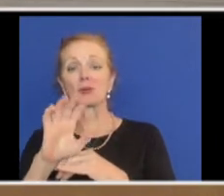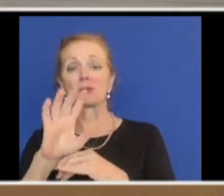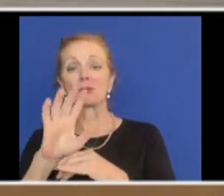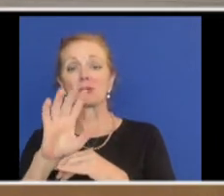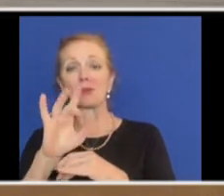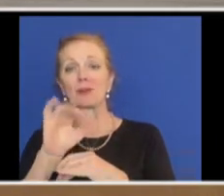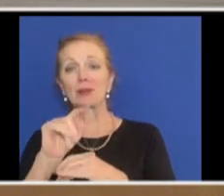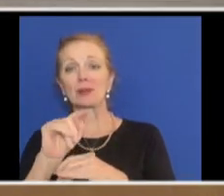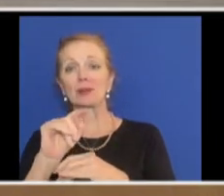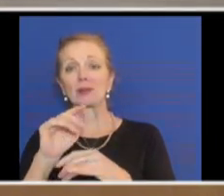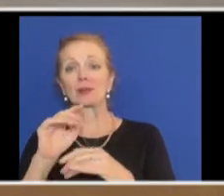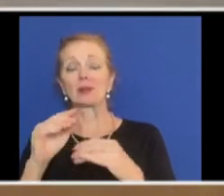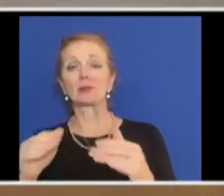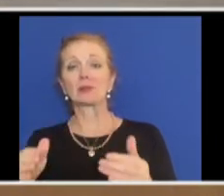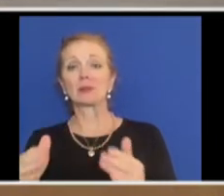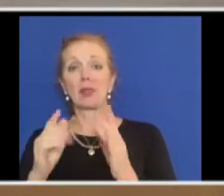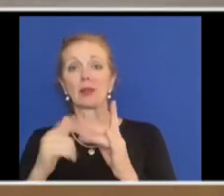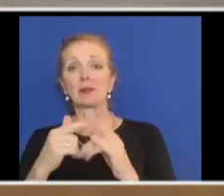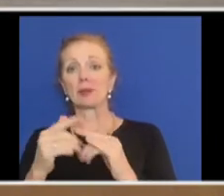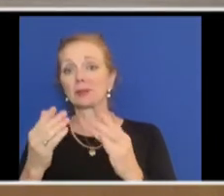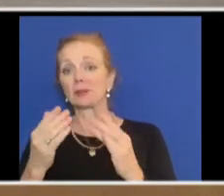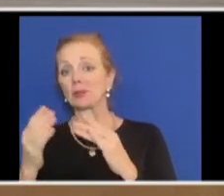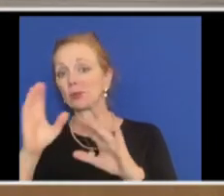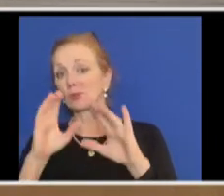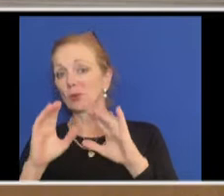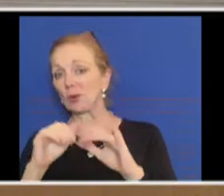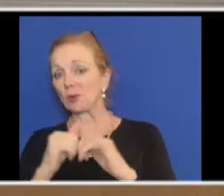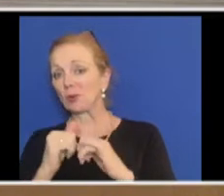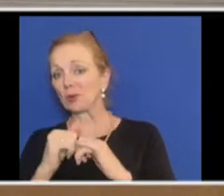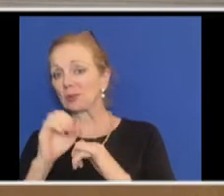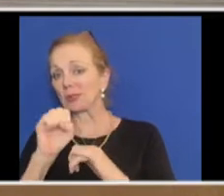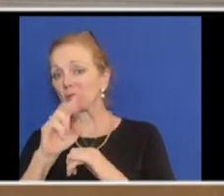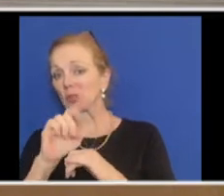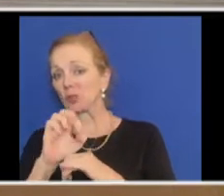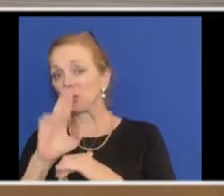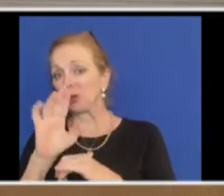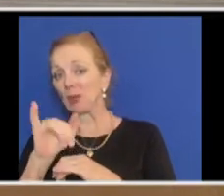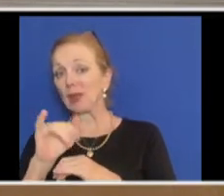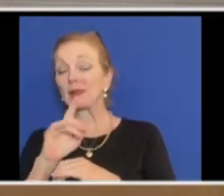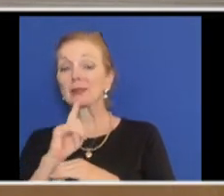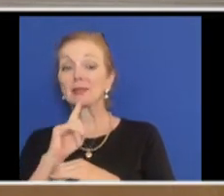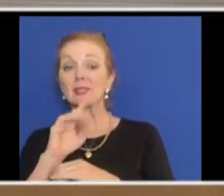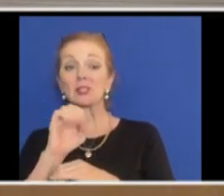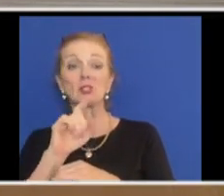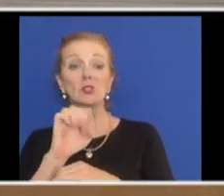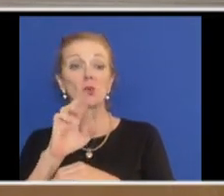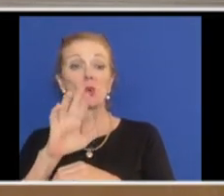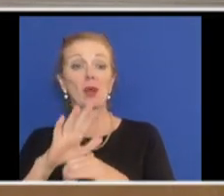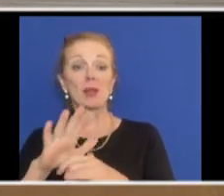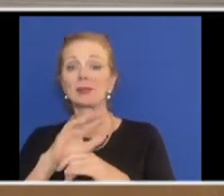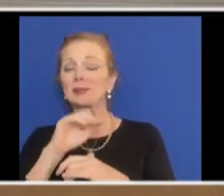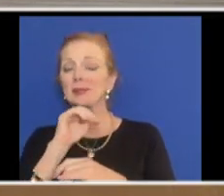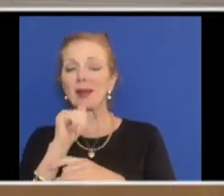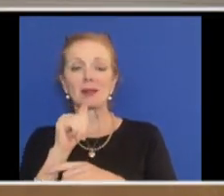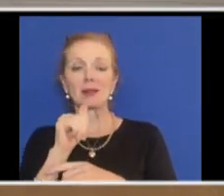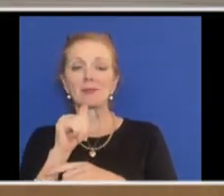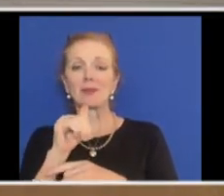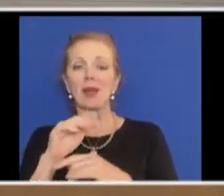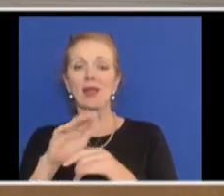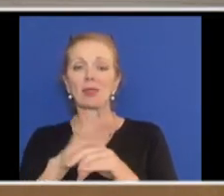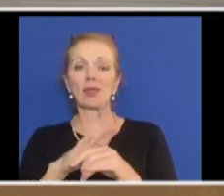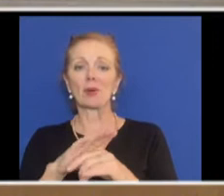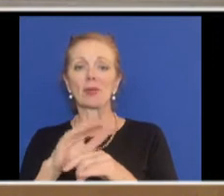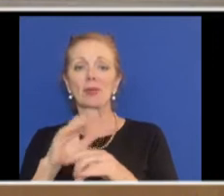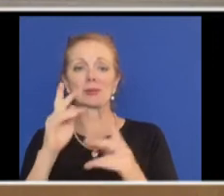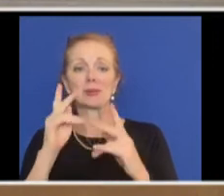feet to bring it to the site to then be served with uh with sewer so there is sewer in the area it's just not located on the site